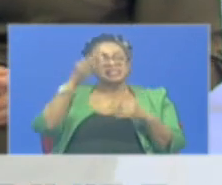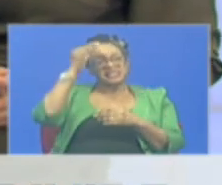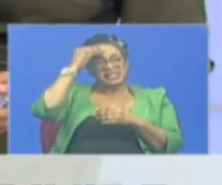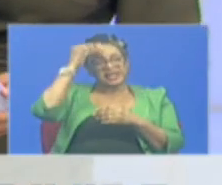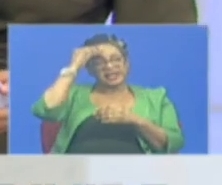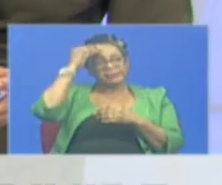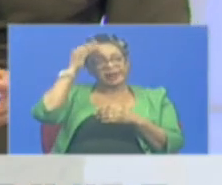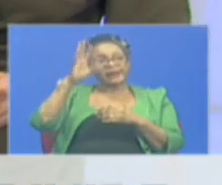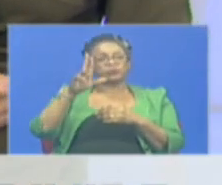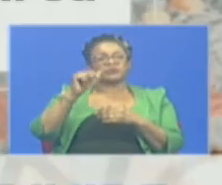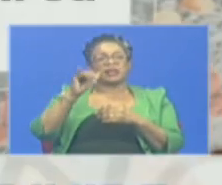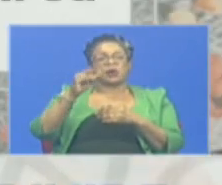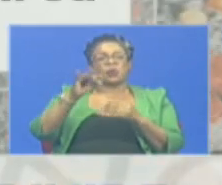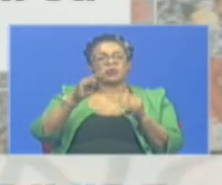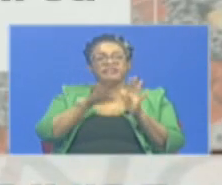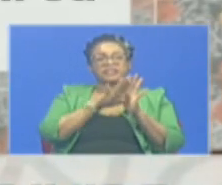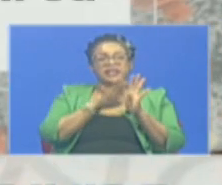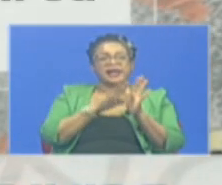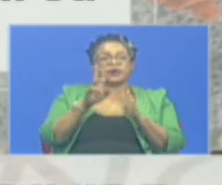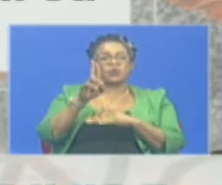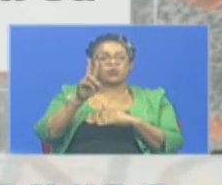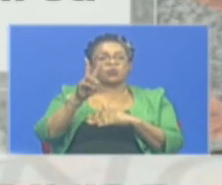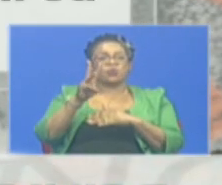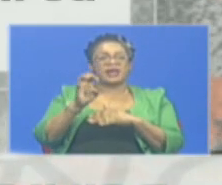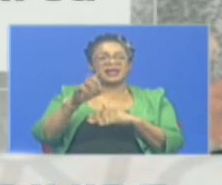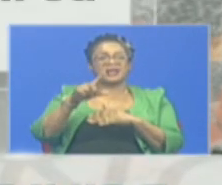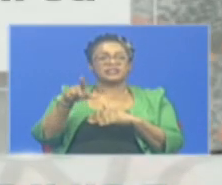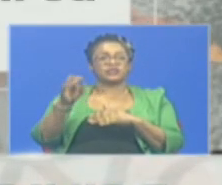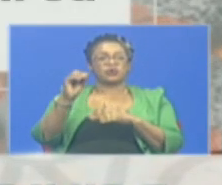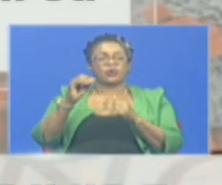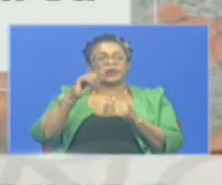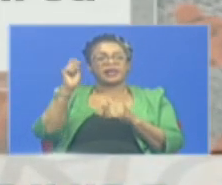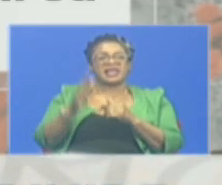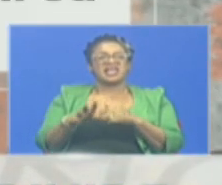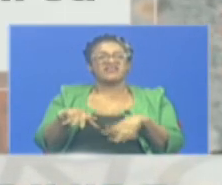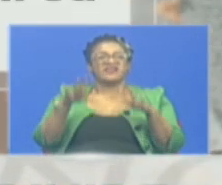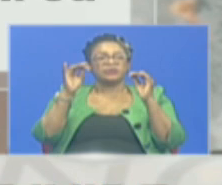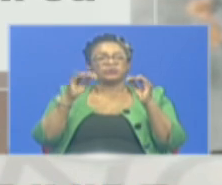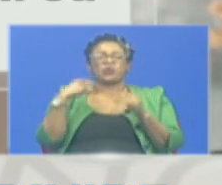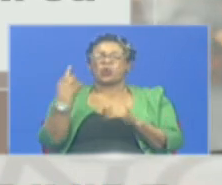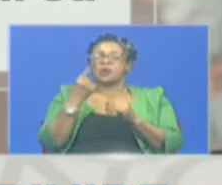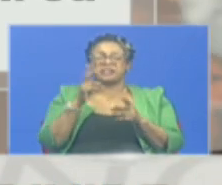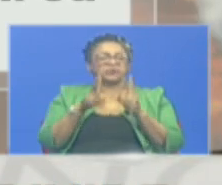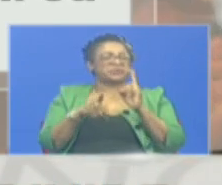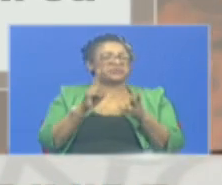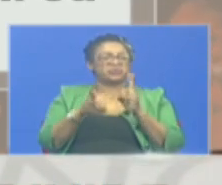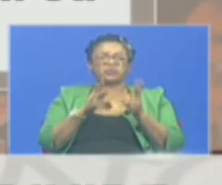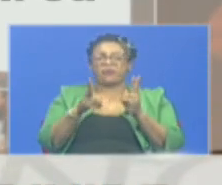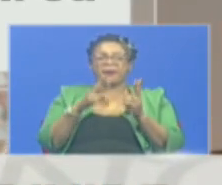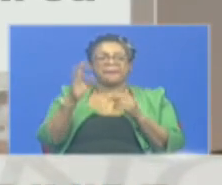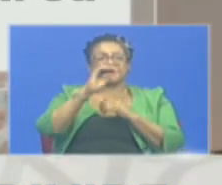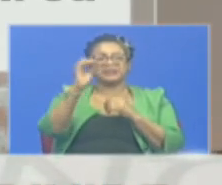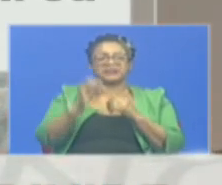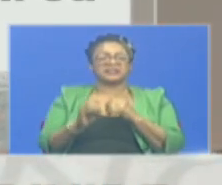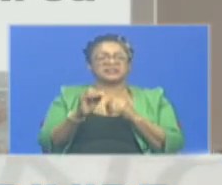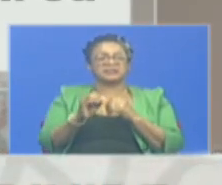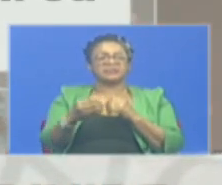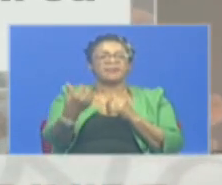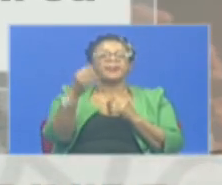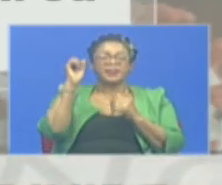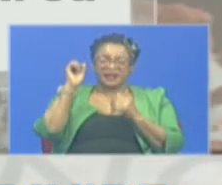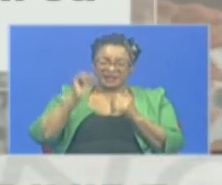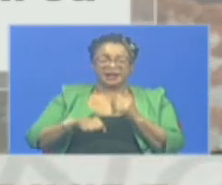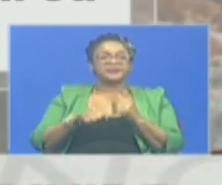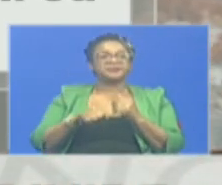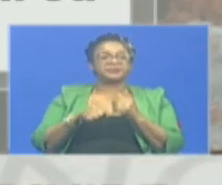Usawa Agenda and Uwezo Kenya has found that only 22% of learners in the country can and have